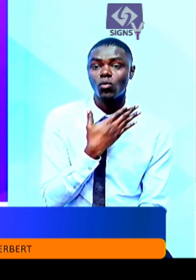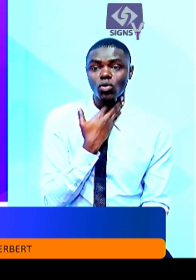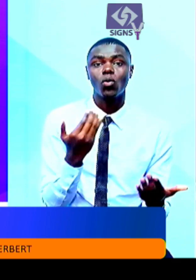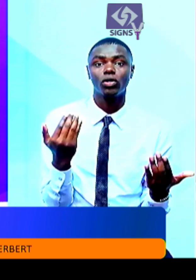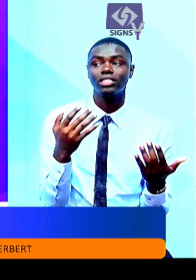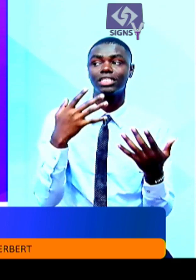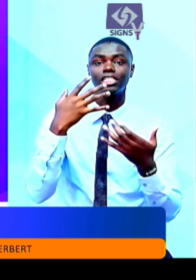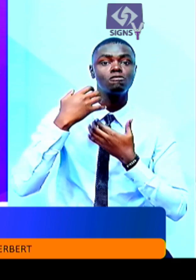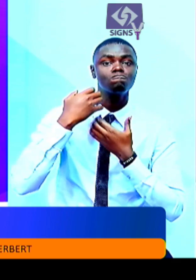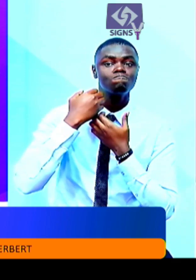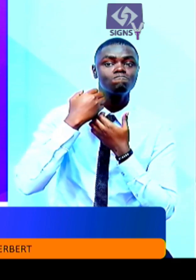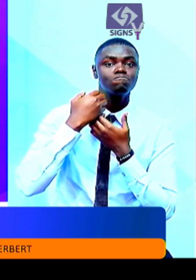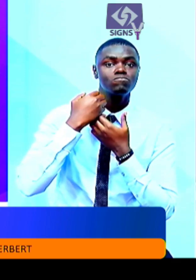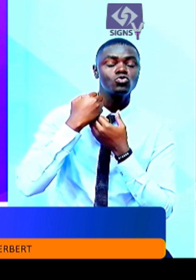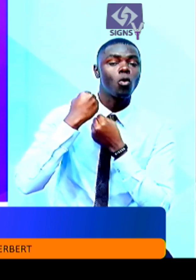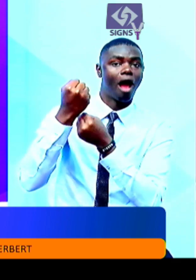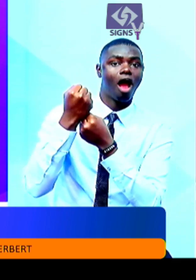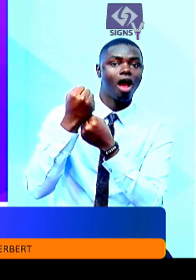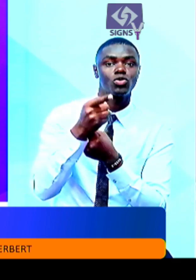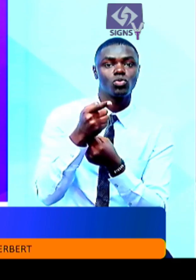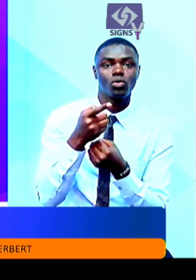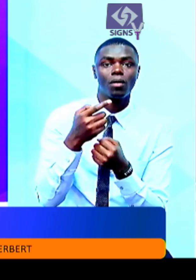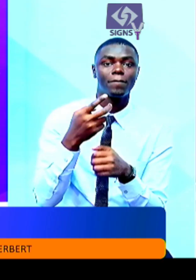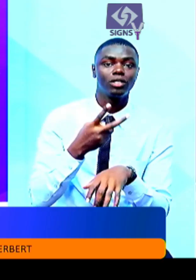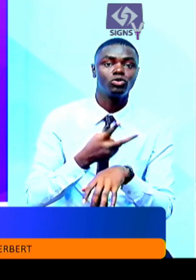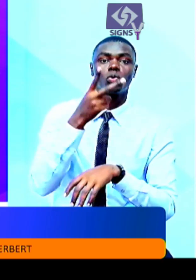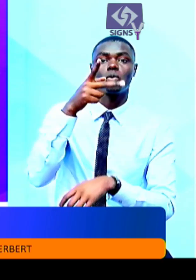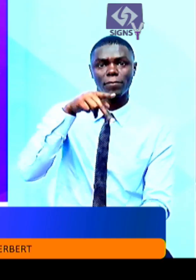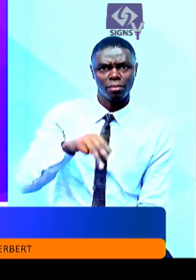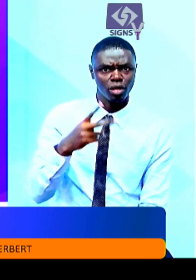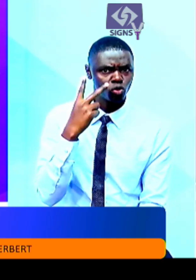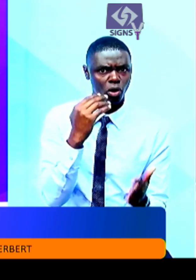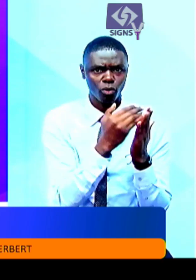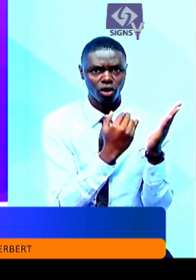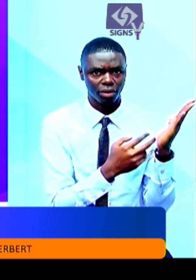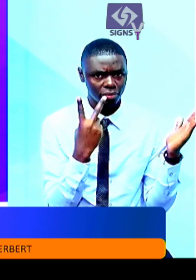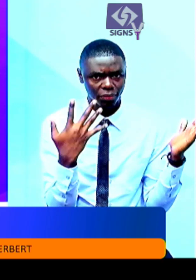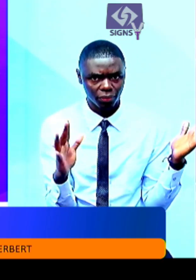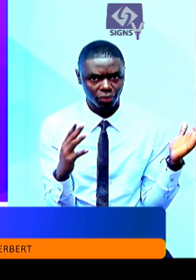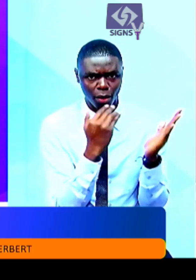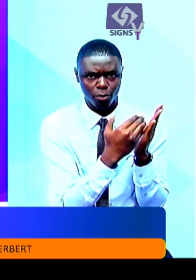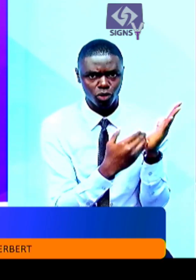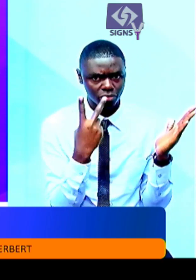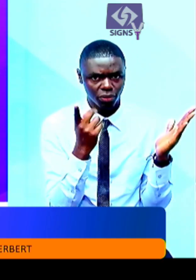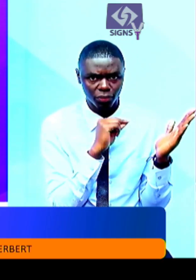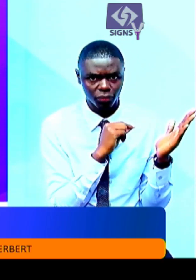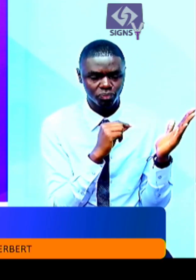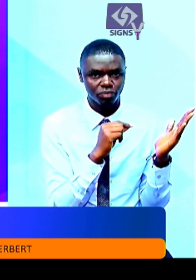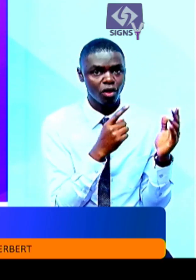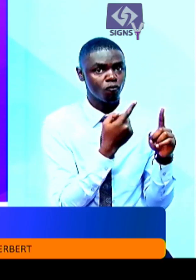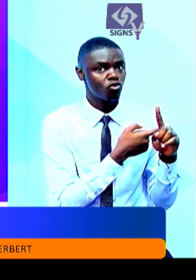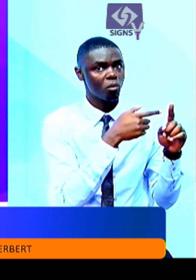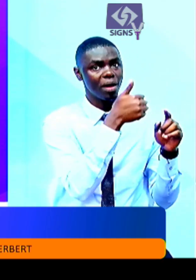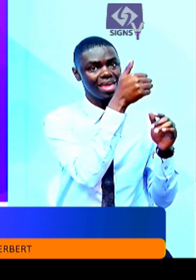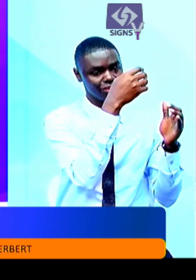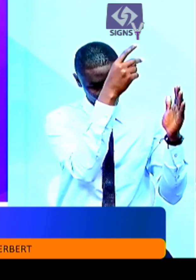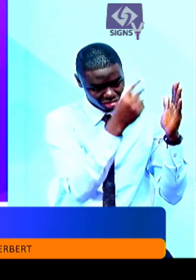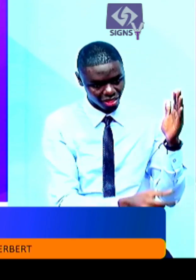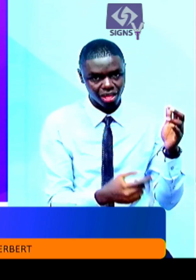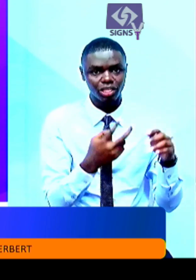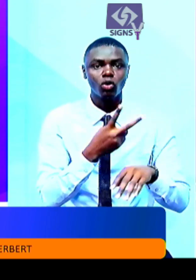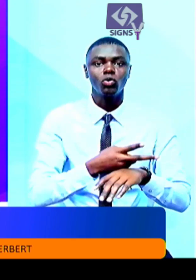you by 2 p.m. You see, there's a timetable. Have you seen the program? Yeah. You see the program? Absolutely. End to end. Yeah. So by 2 p.m. we should